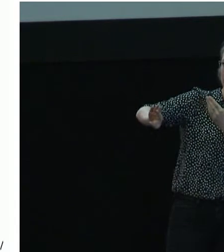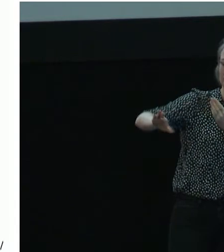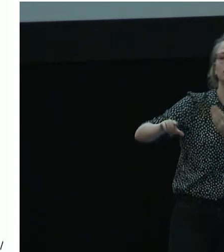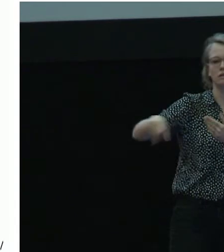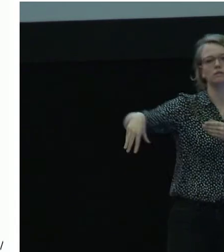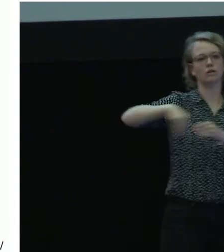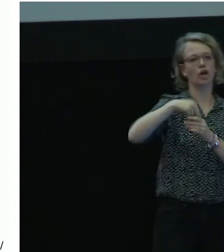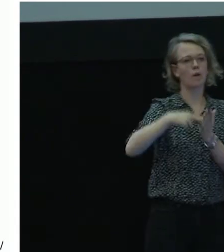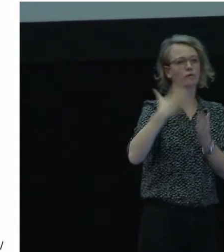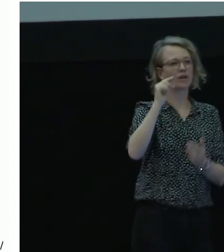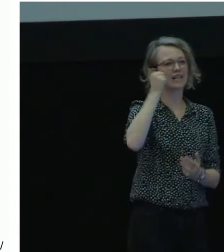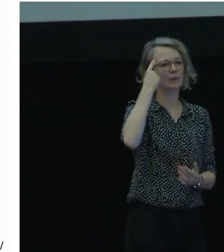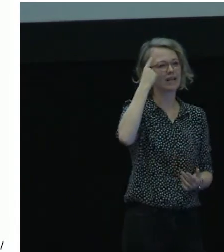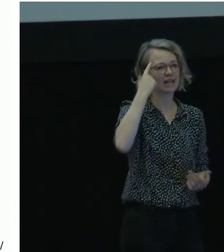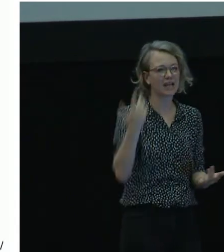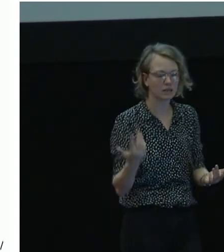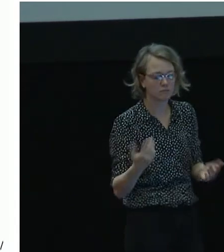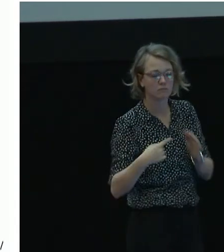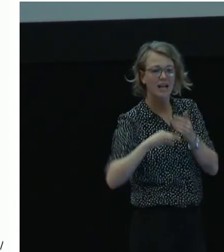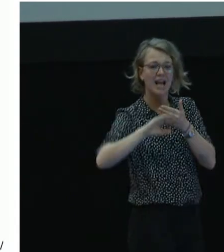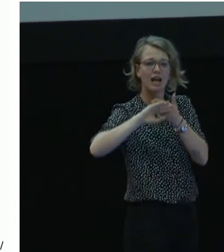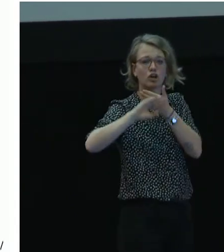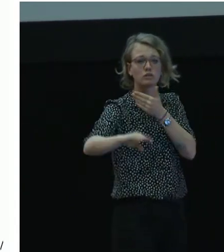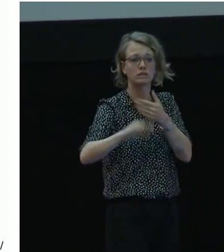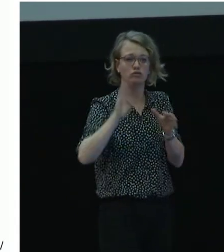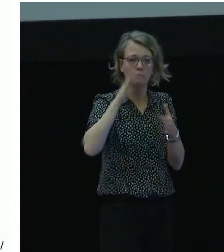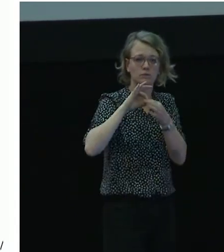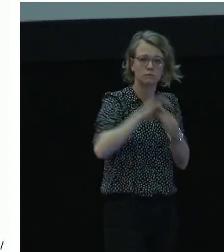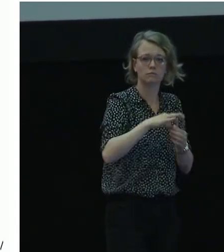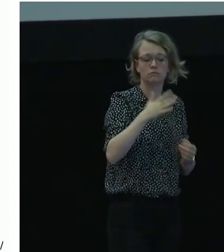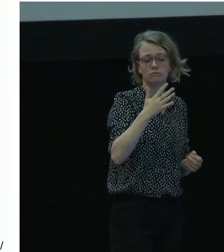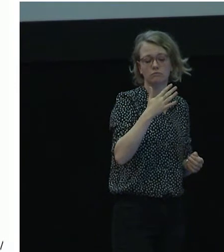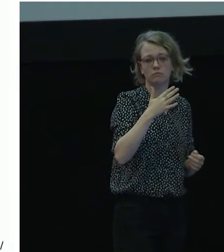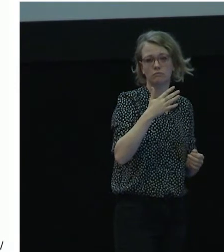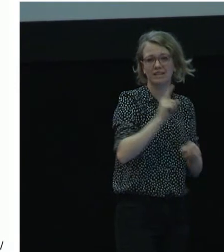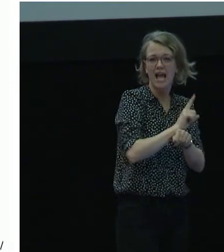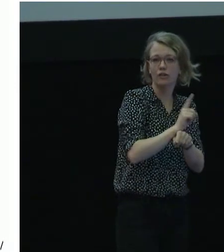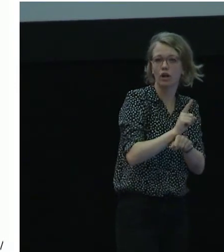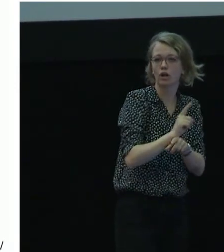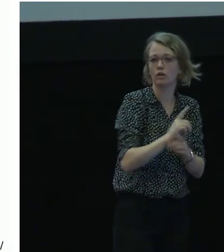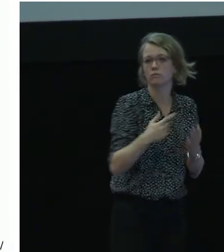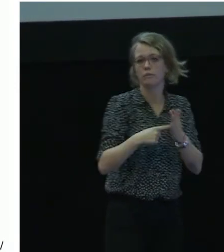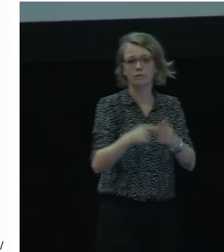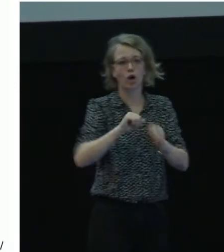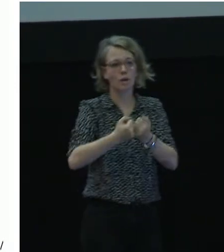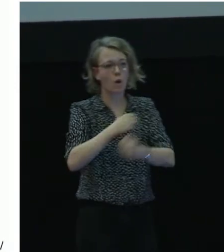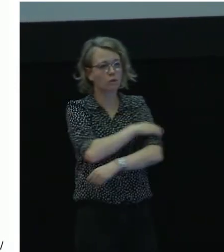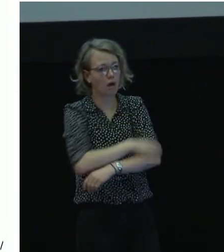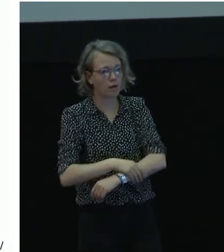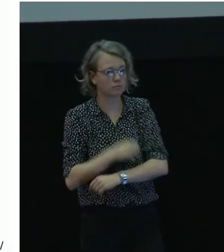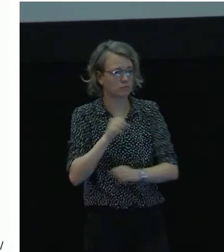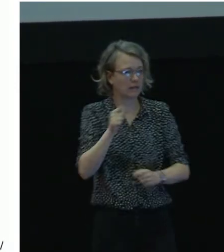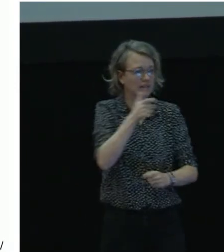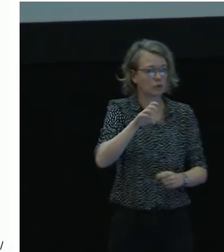If we seek out exclusion, if we understand why it happens, we can use that to improve